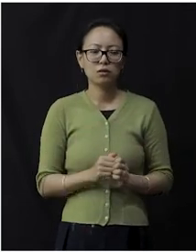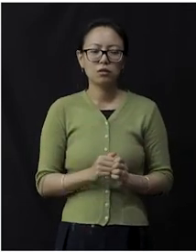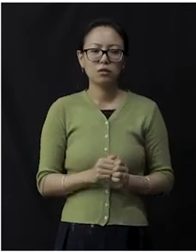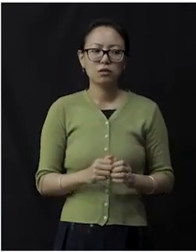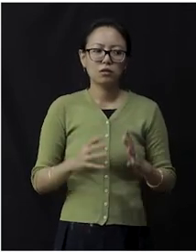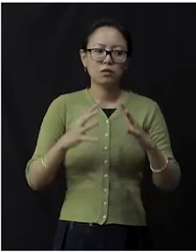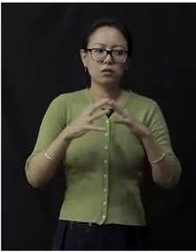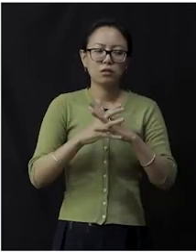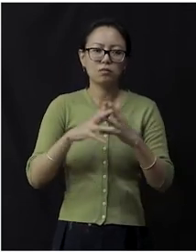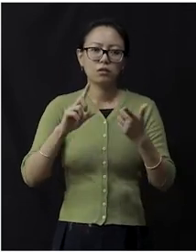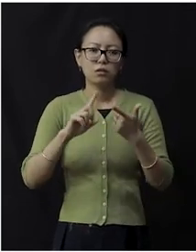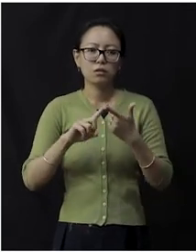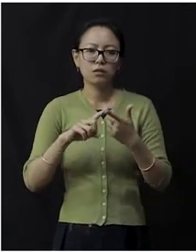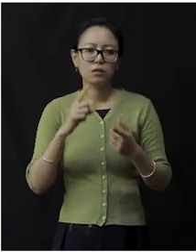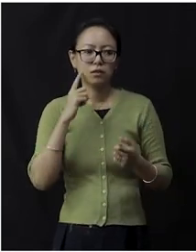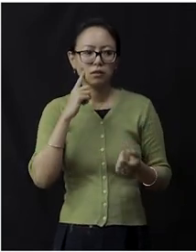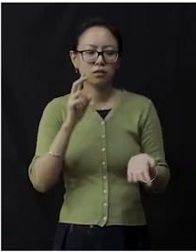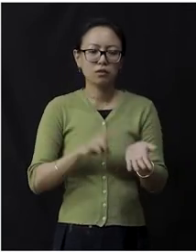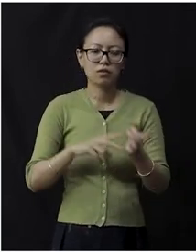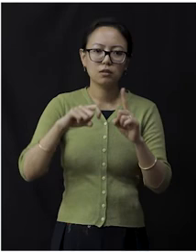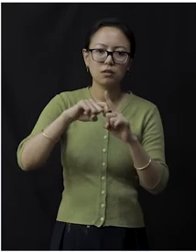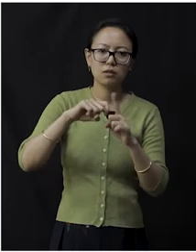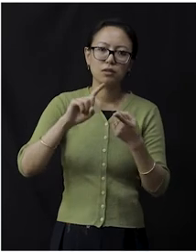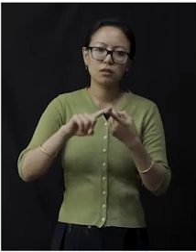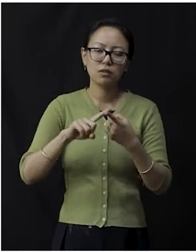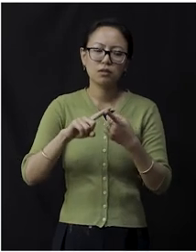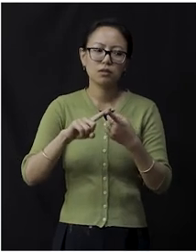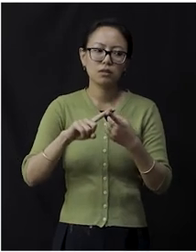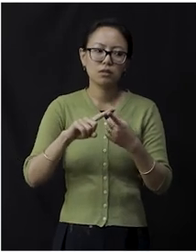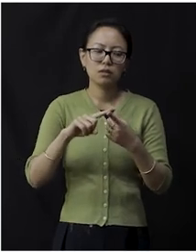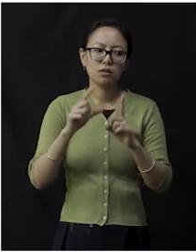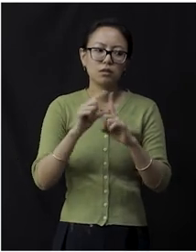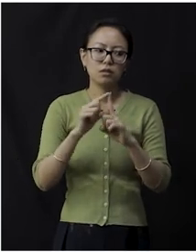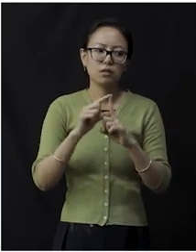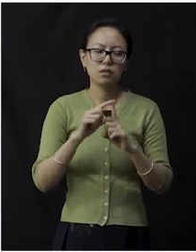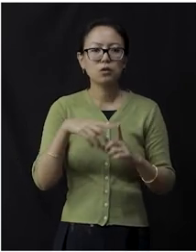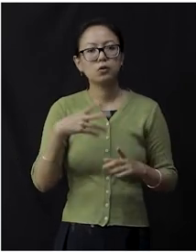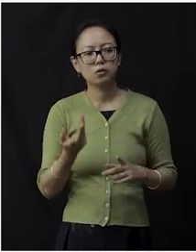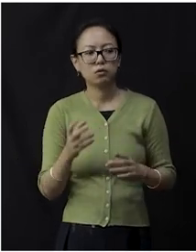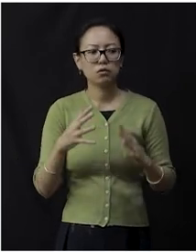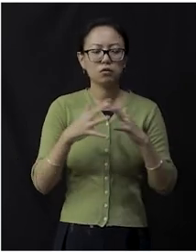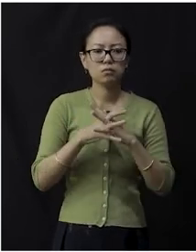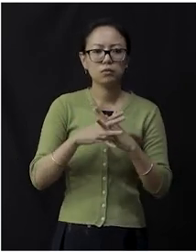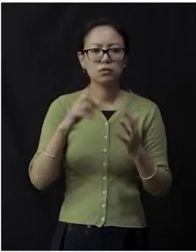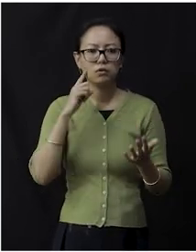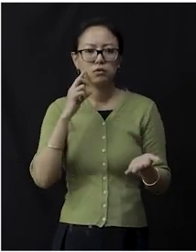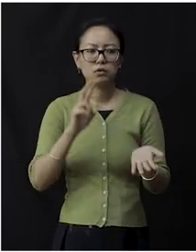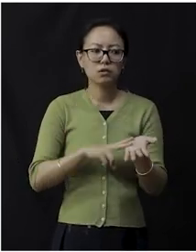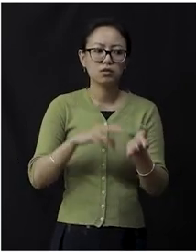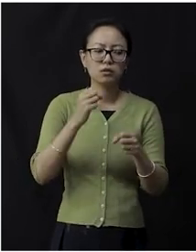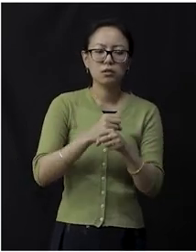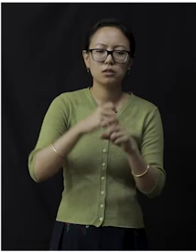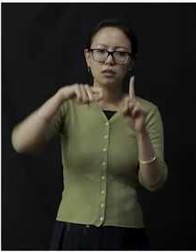close one eye looking at the other one. So winged, and the third one is winked.